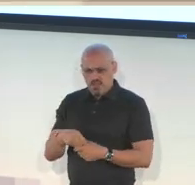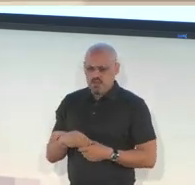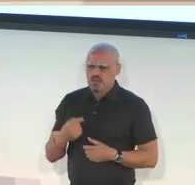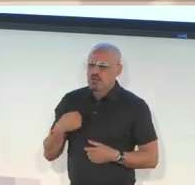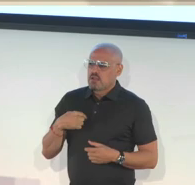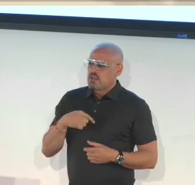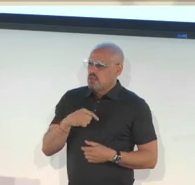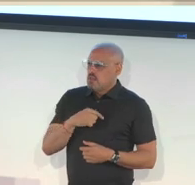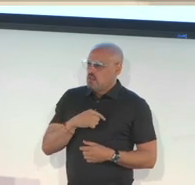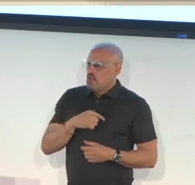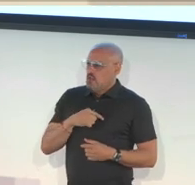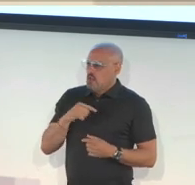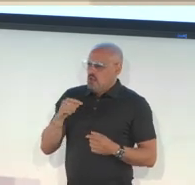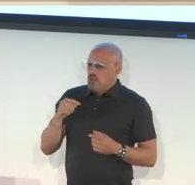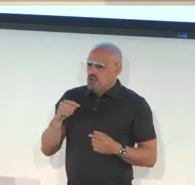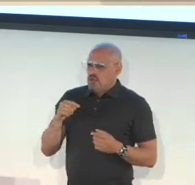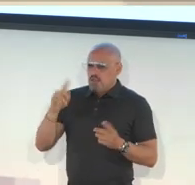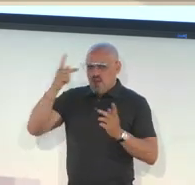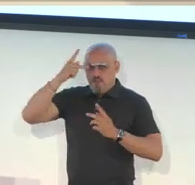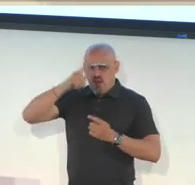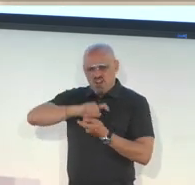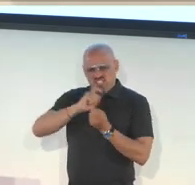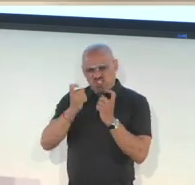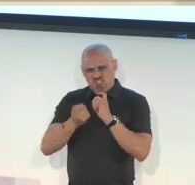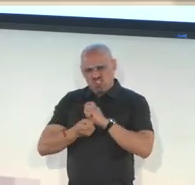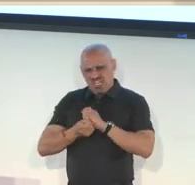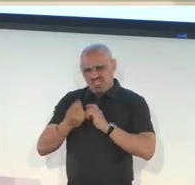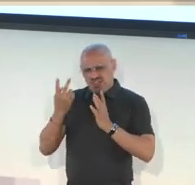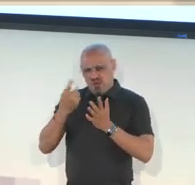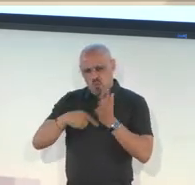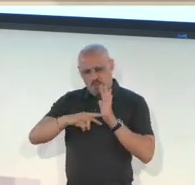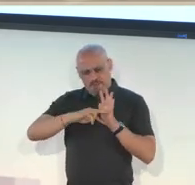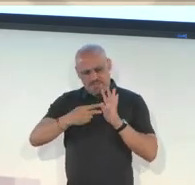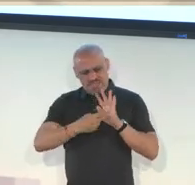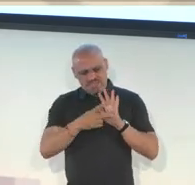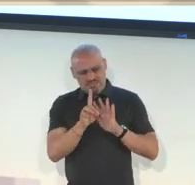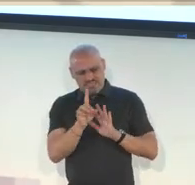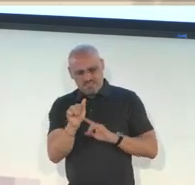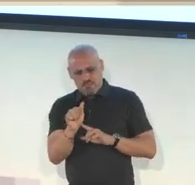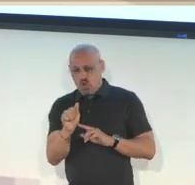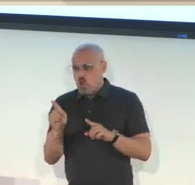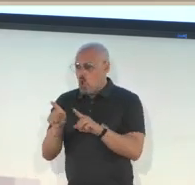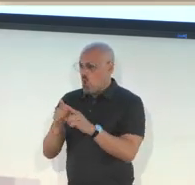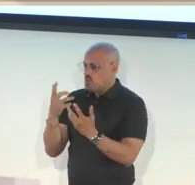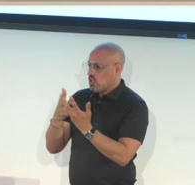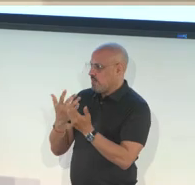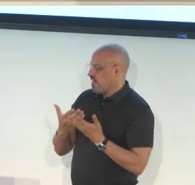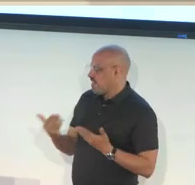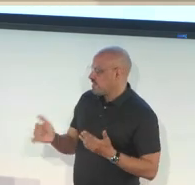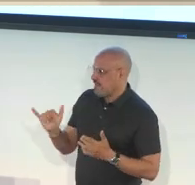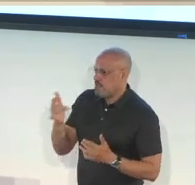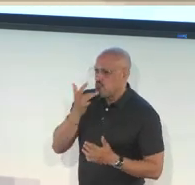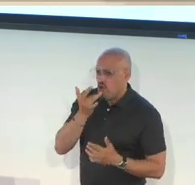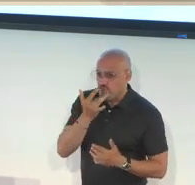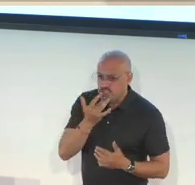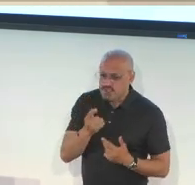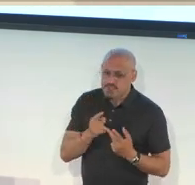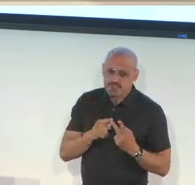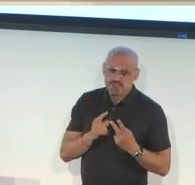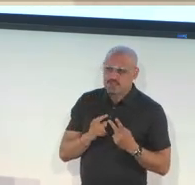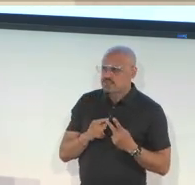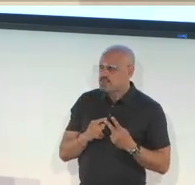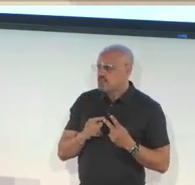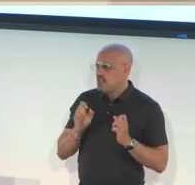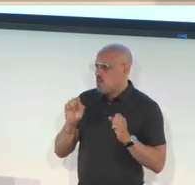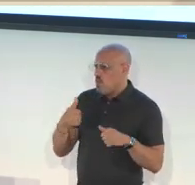are changing the paradigm of what it means to be disabled. And it also accommodates things like preferences. It also accommodates, you know,